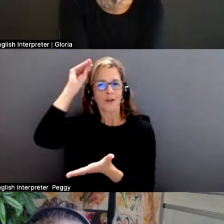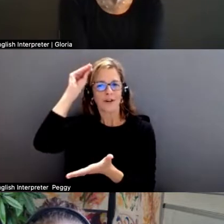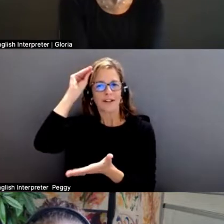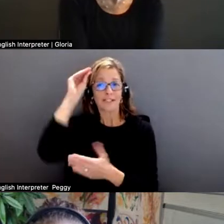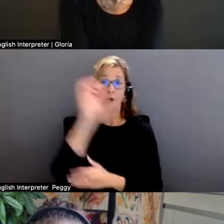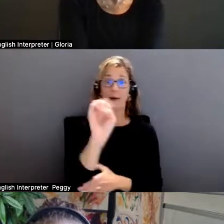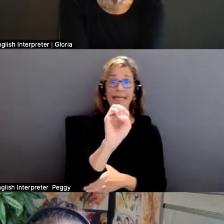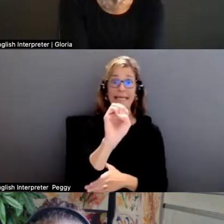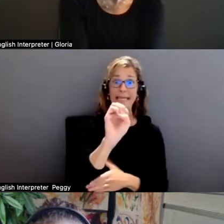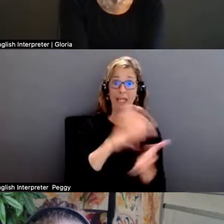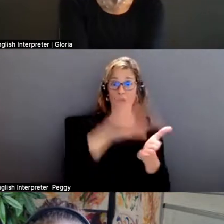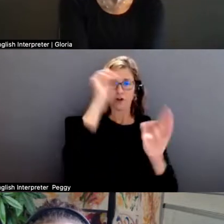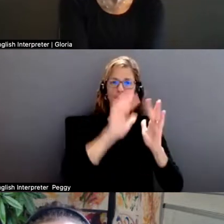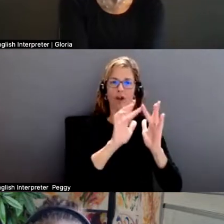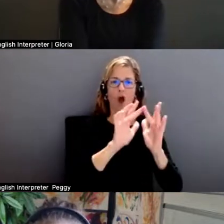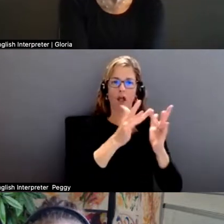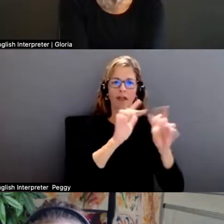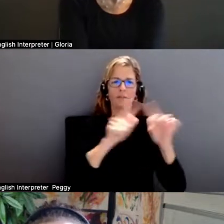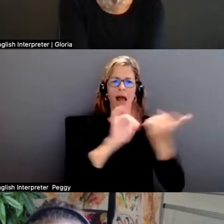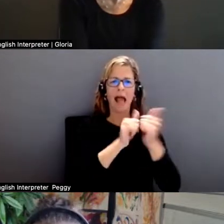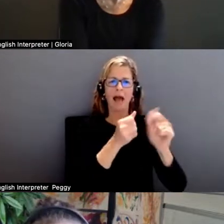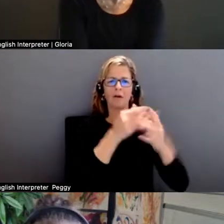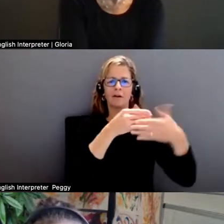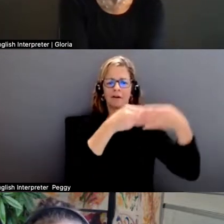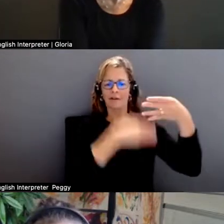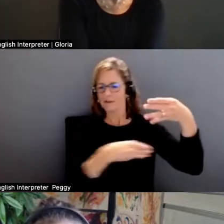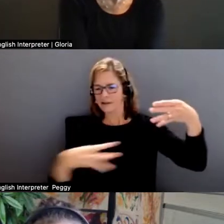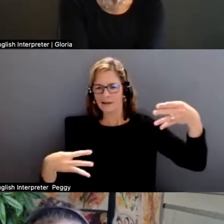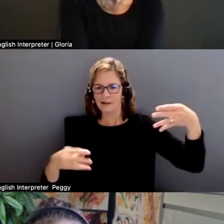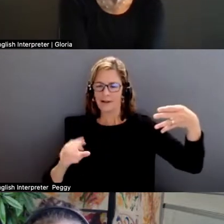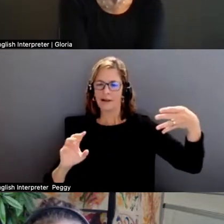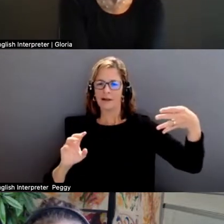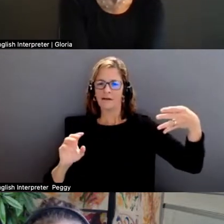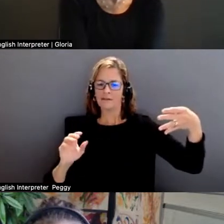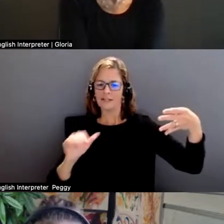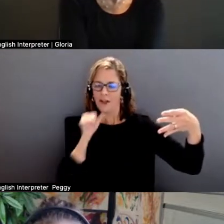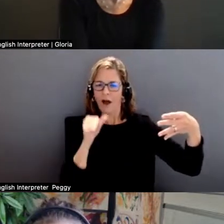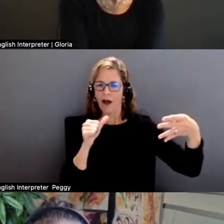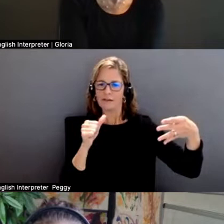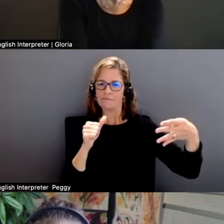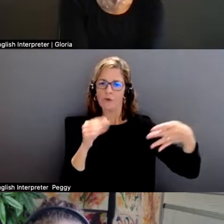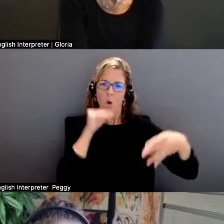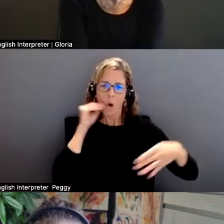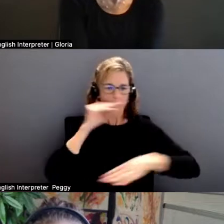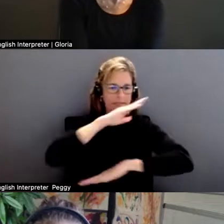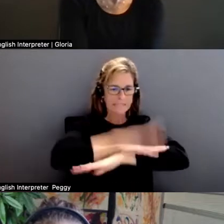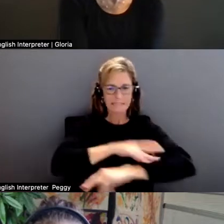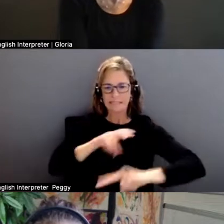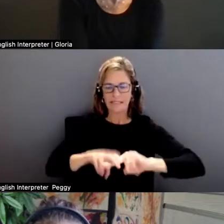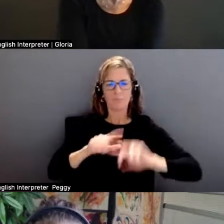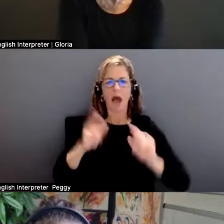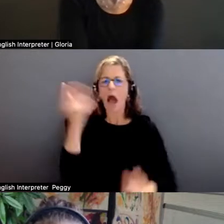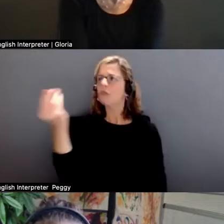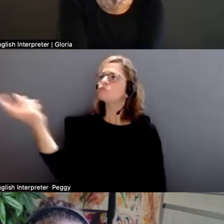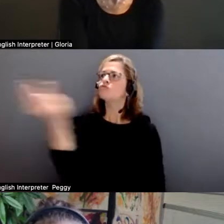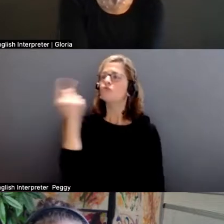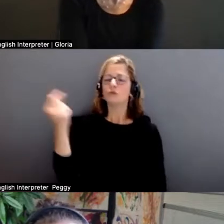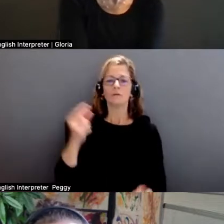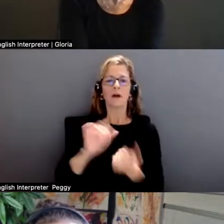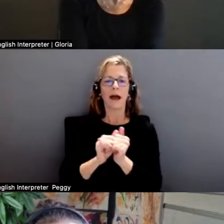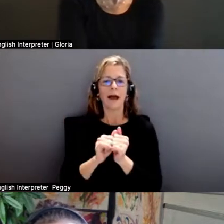trying to think up examples. So that was great. You just gave us a great example to add to our discussion. Thank you very much.